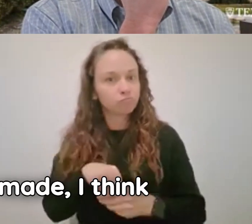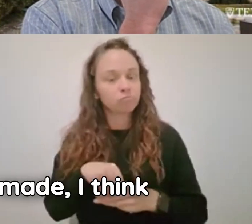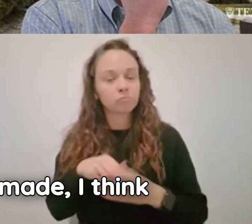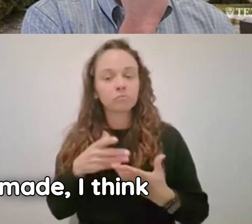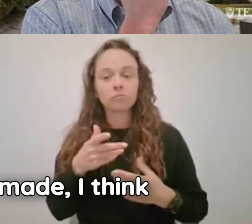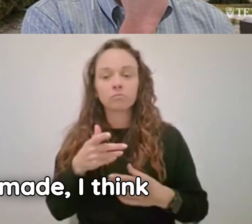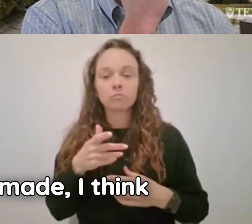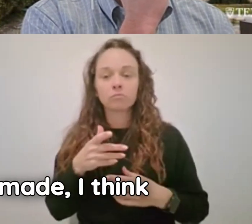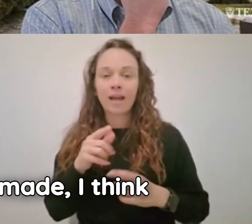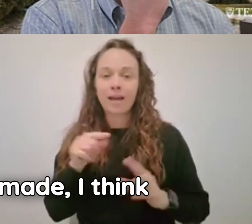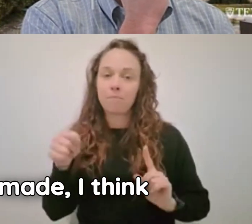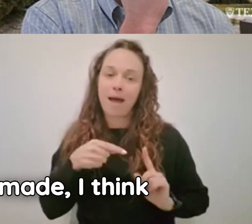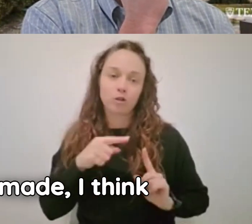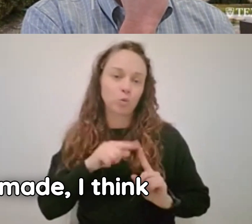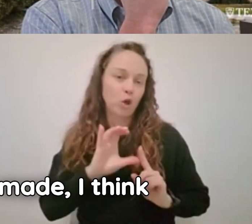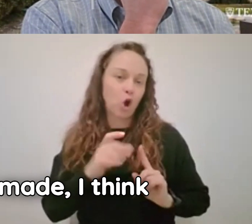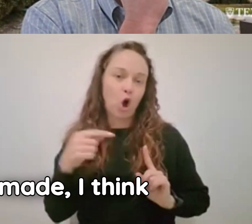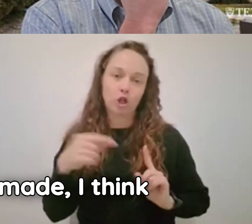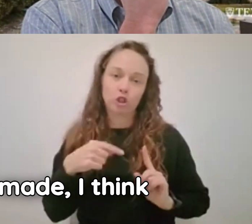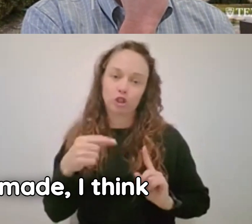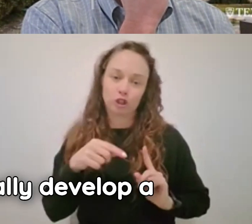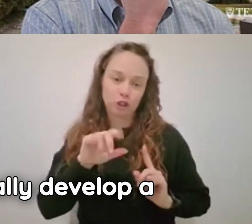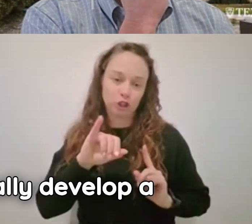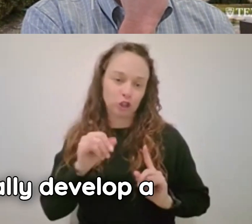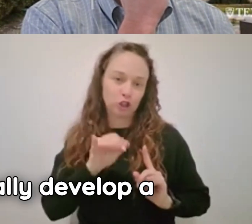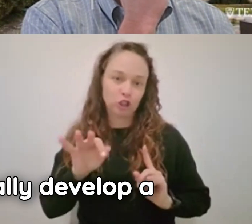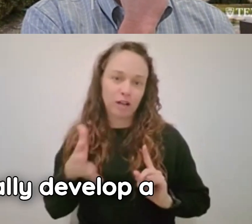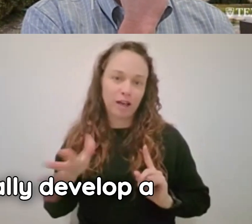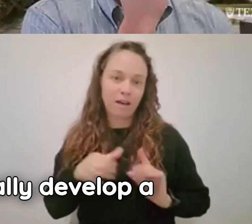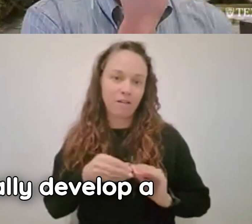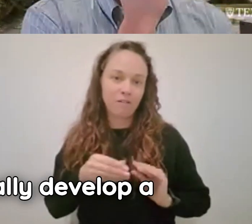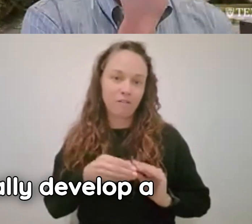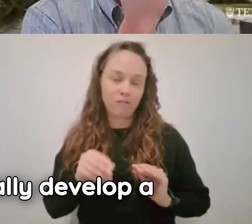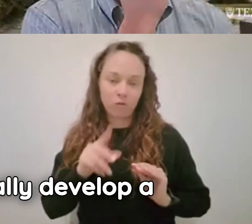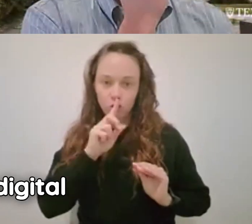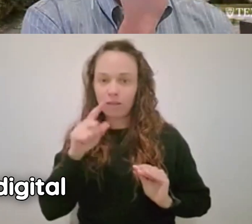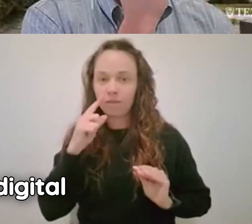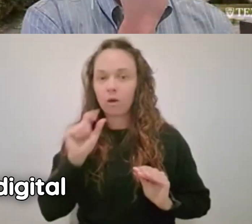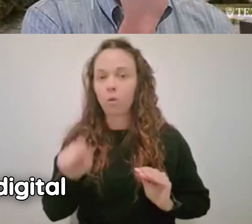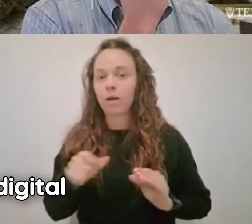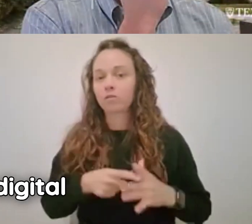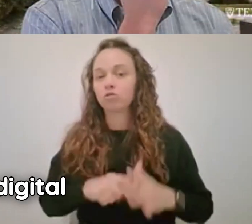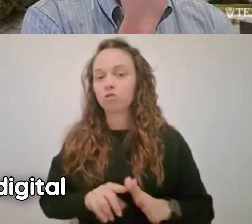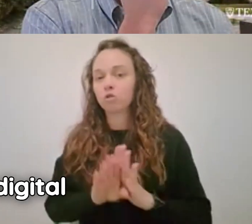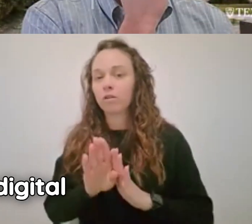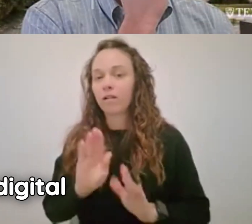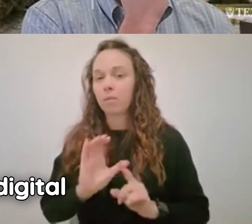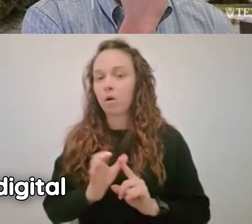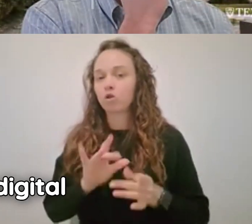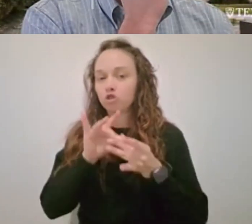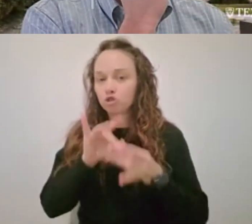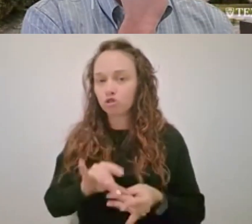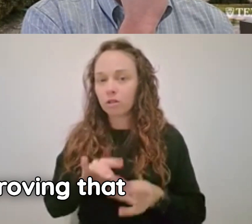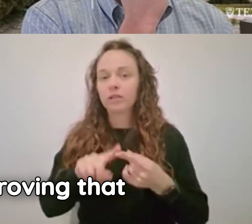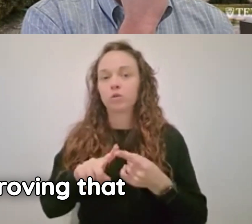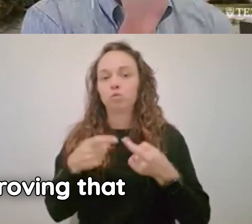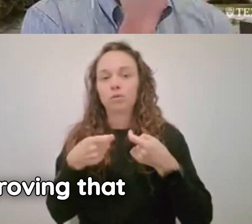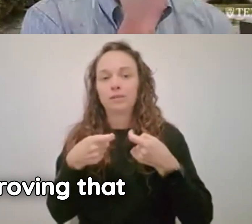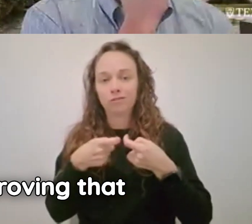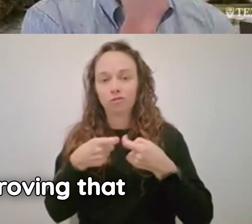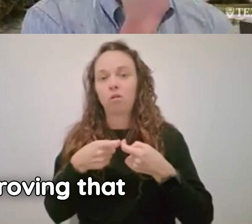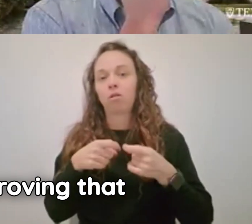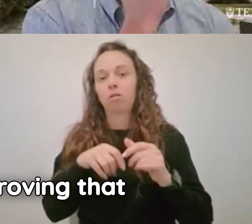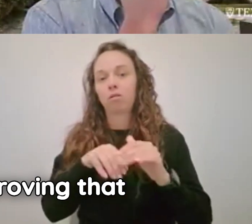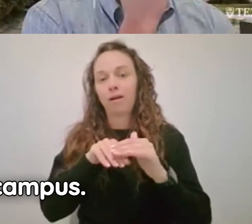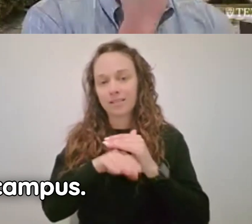to the culture point that Jeff made. I think that we can start to really develop a culture around digital